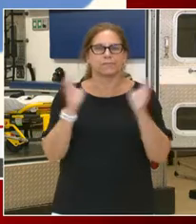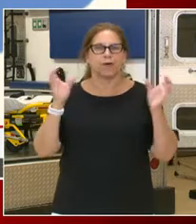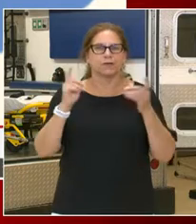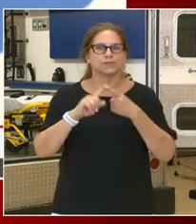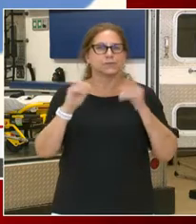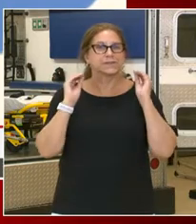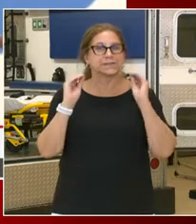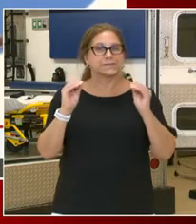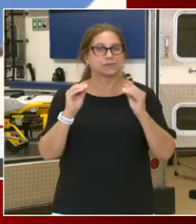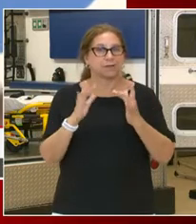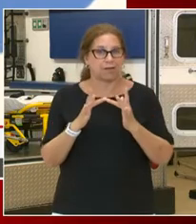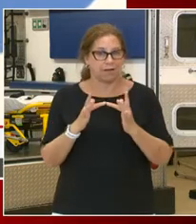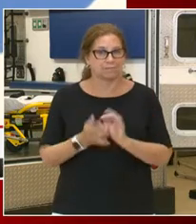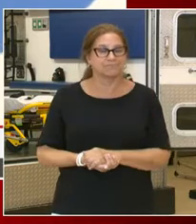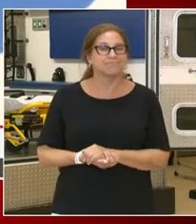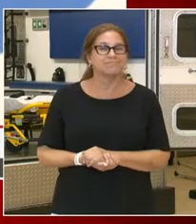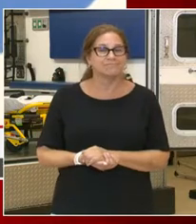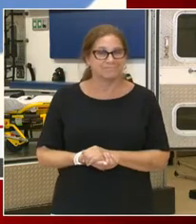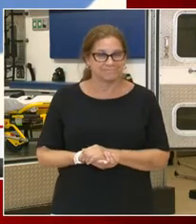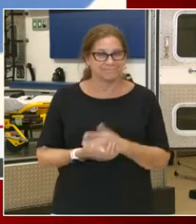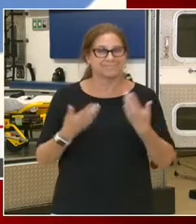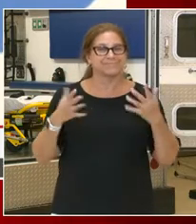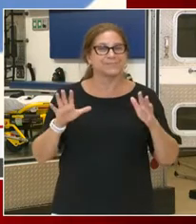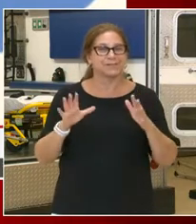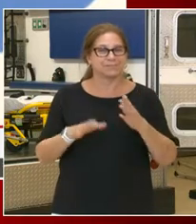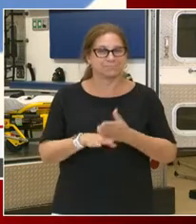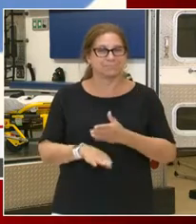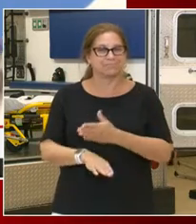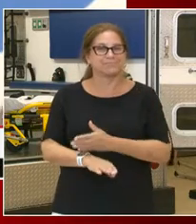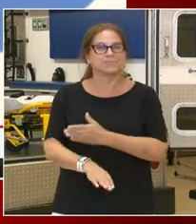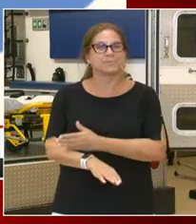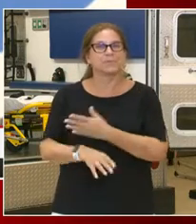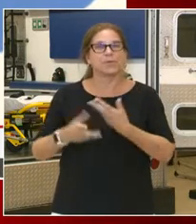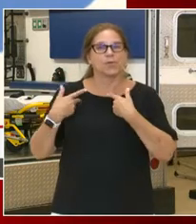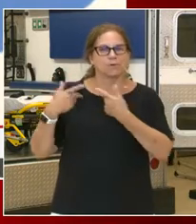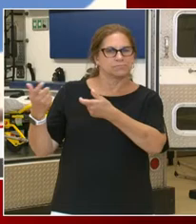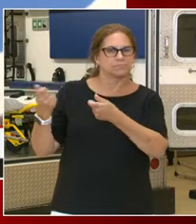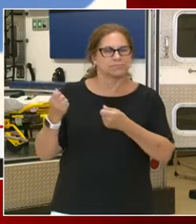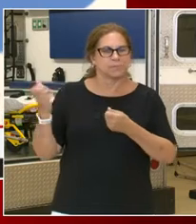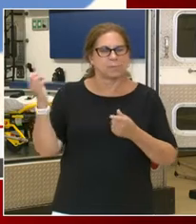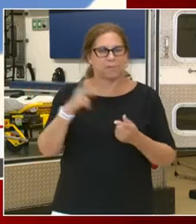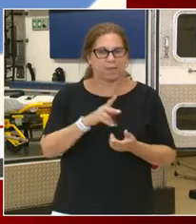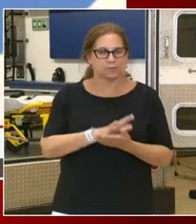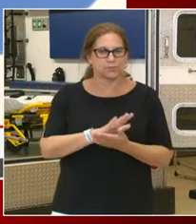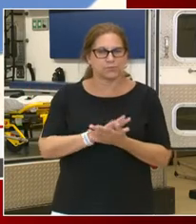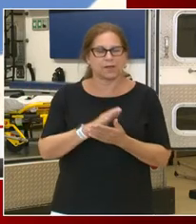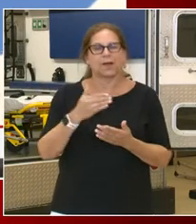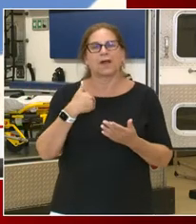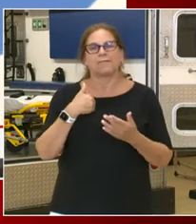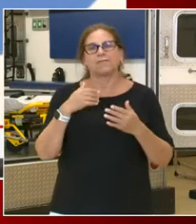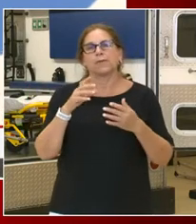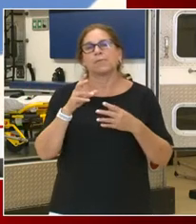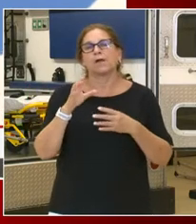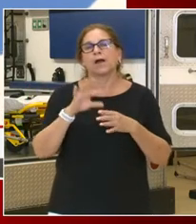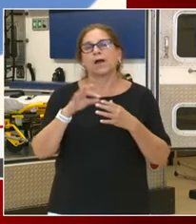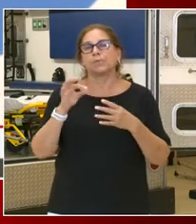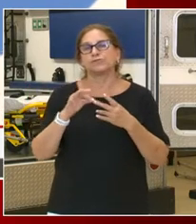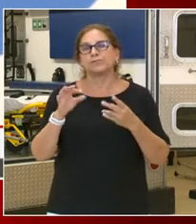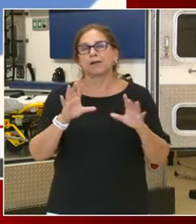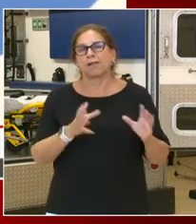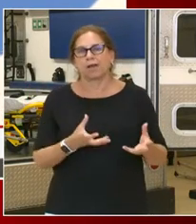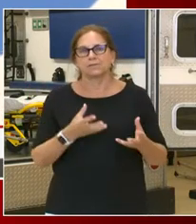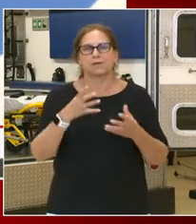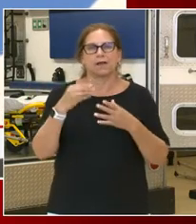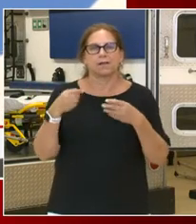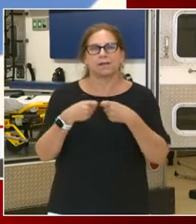And so we'll be bringing students back to the campuses, but we'll also have more options of electronic delivery available to them, which is good for